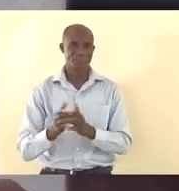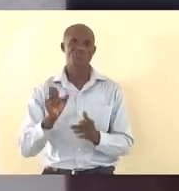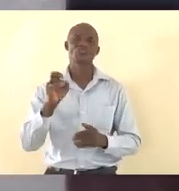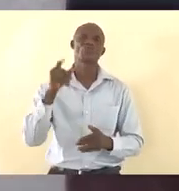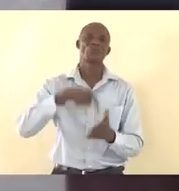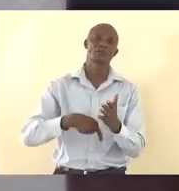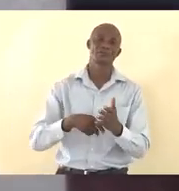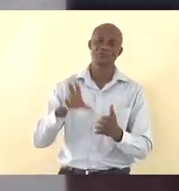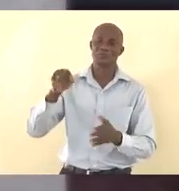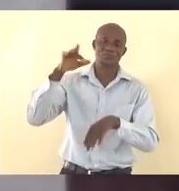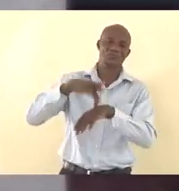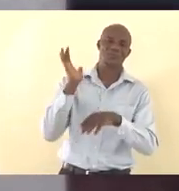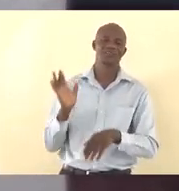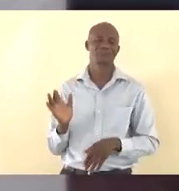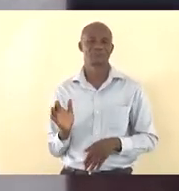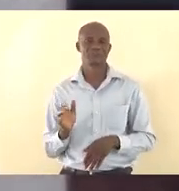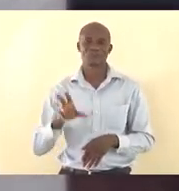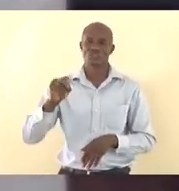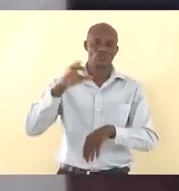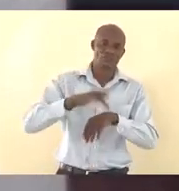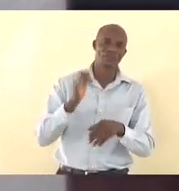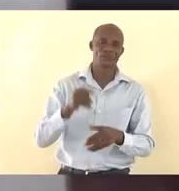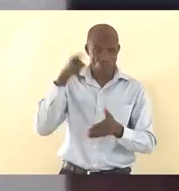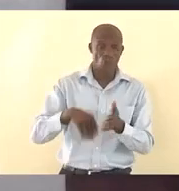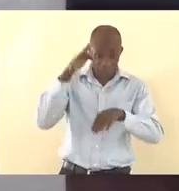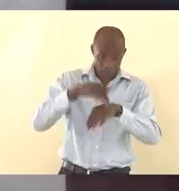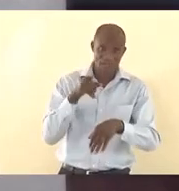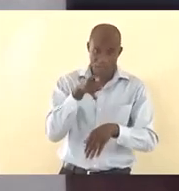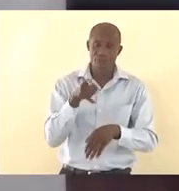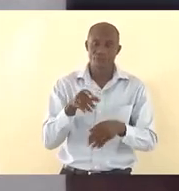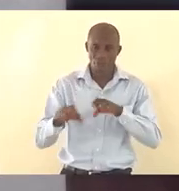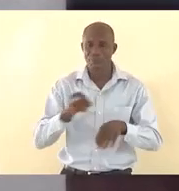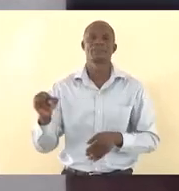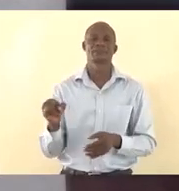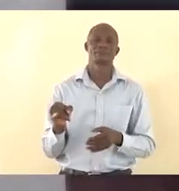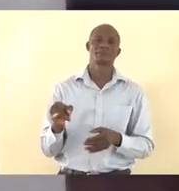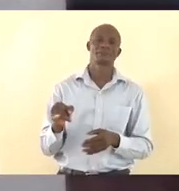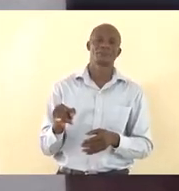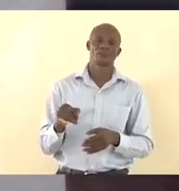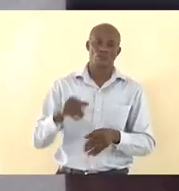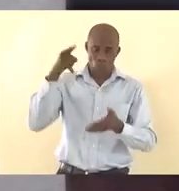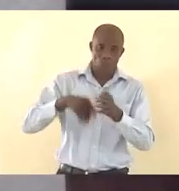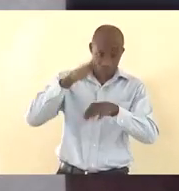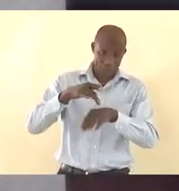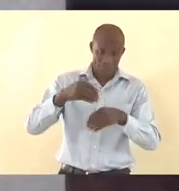impact, right? No impact. What impact are we really making? What impact have we made in this country?